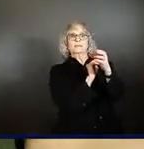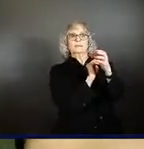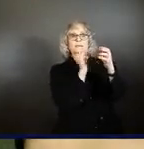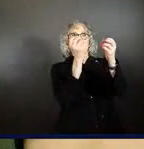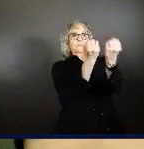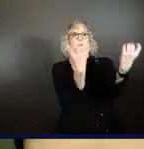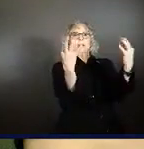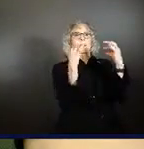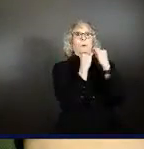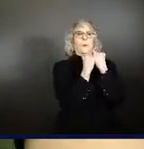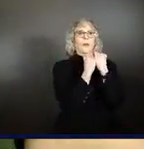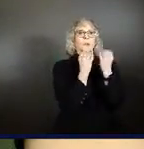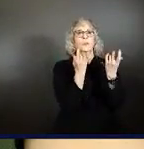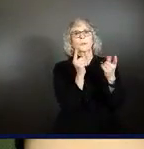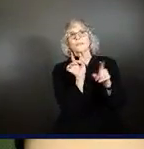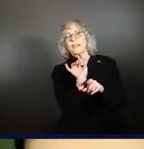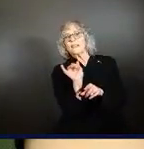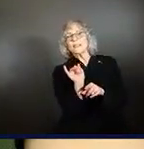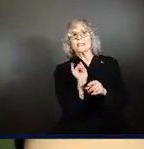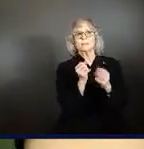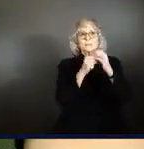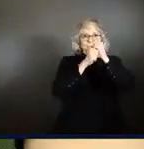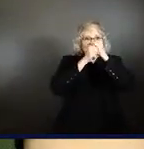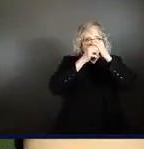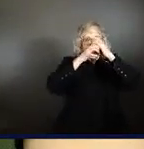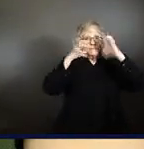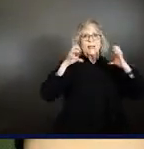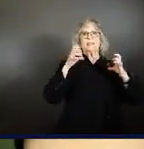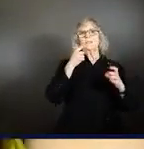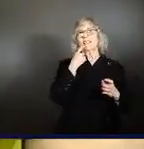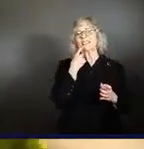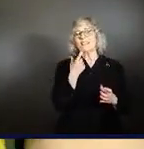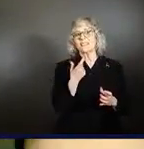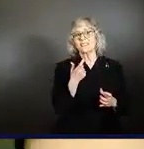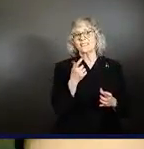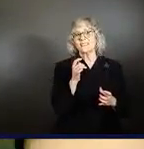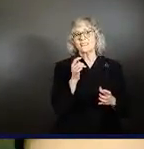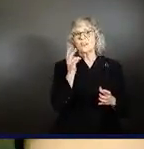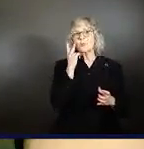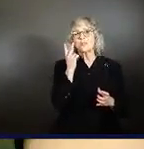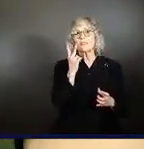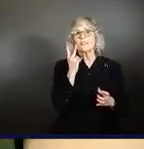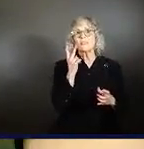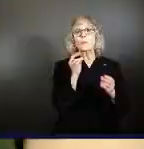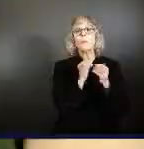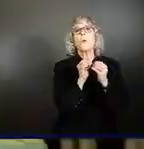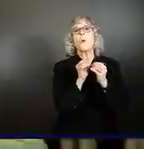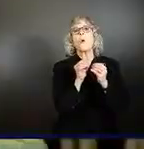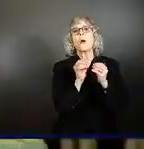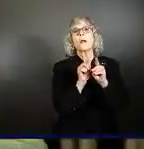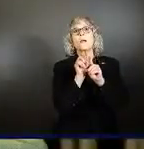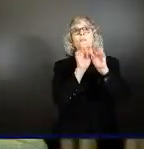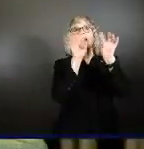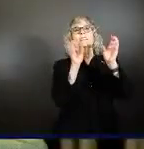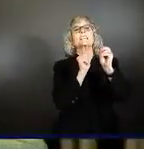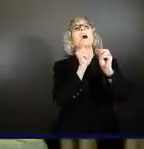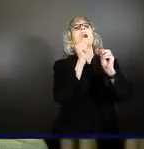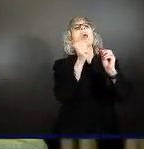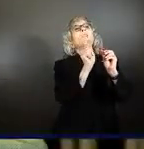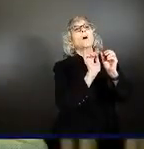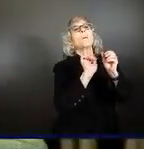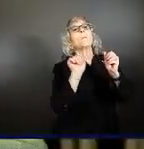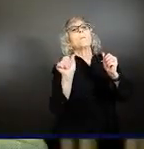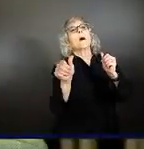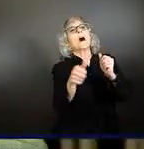like a magnifying glass for objects that are behind them, giving us access to more distant galaxies. Wow. This is